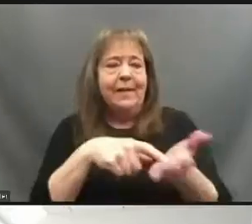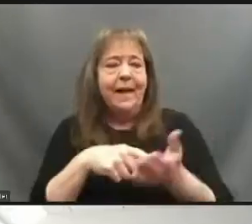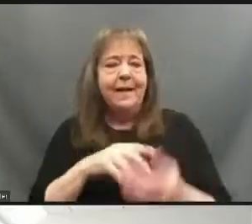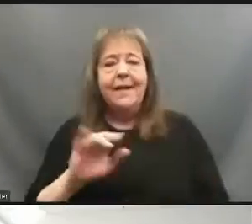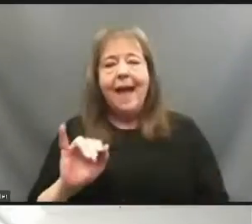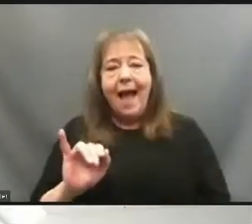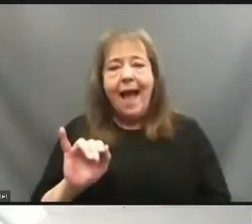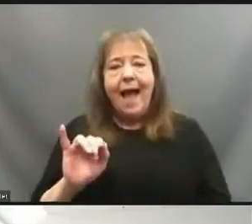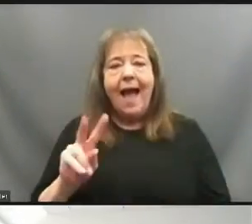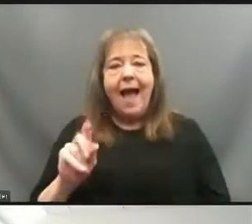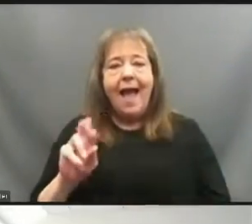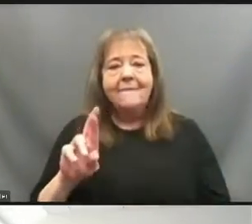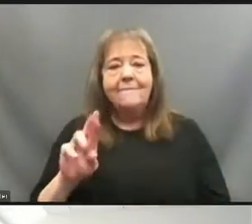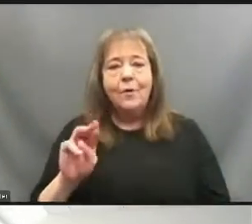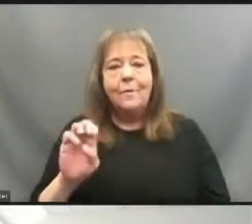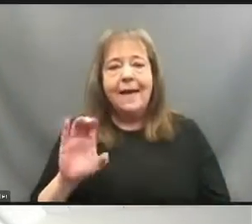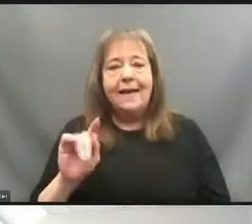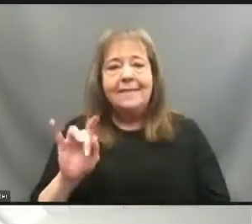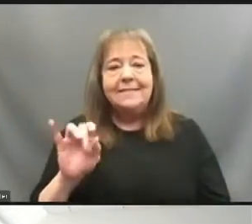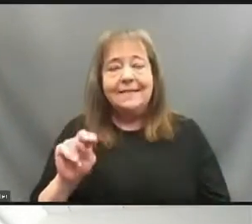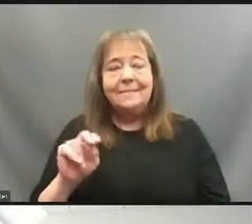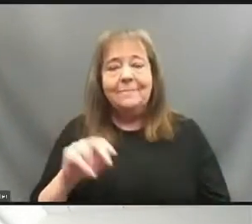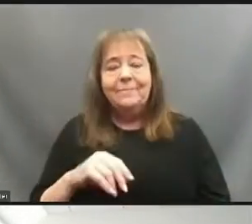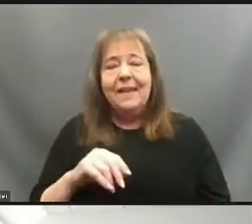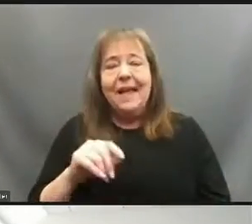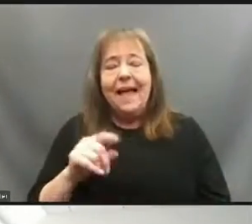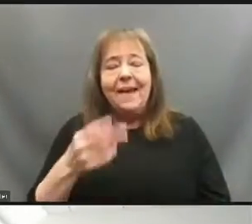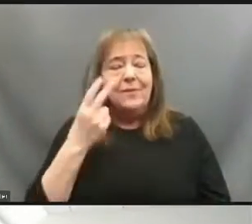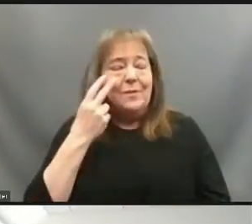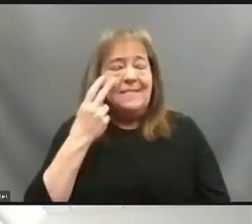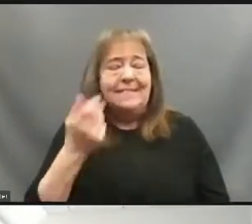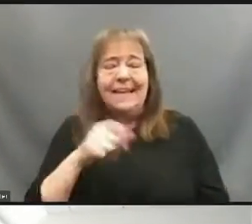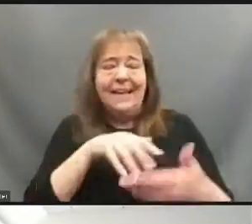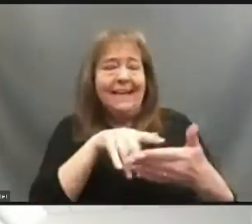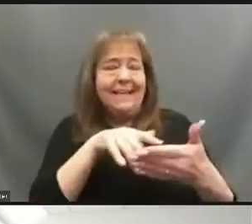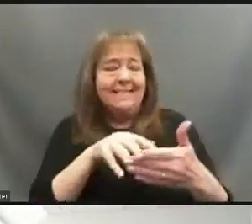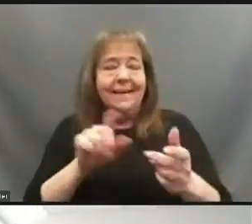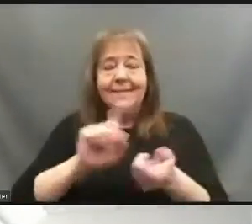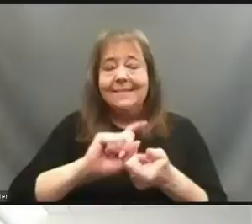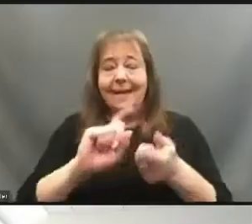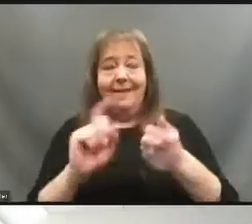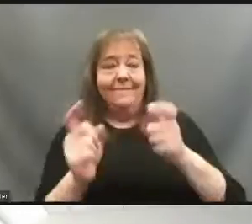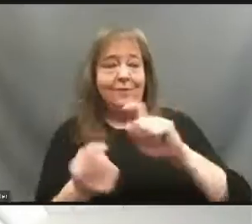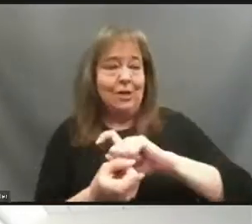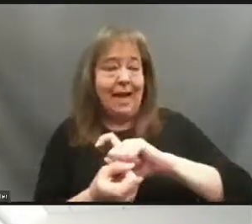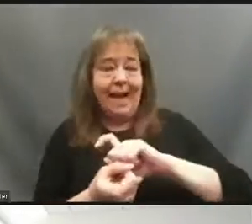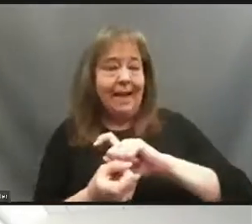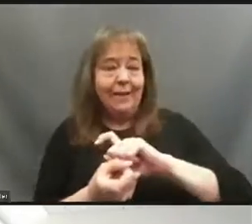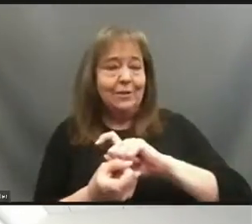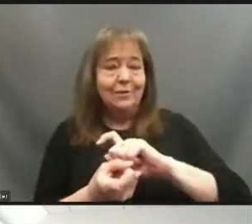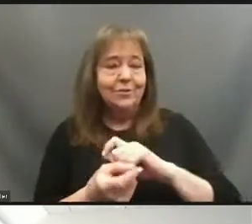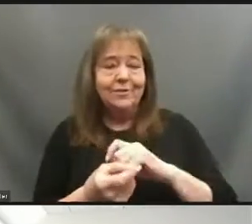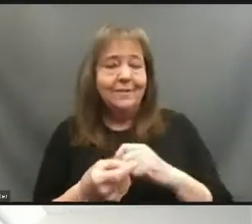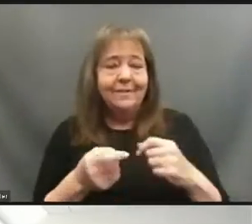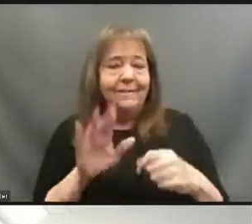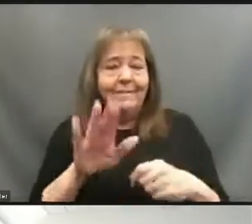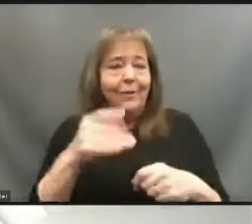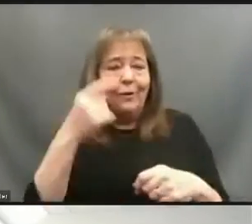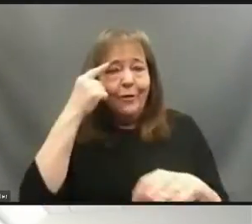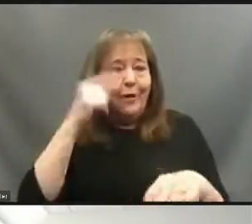ivermectin and stuff like that? And have you seen any studies that have changed anything at all on the thought process for